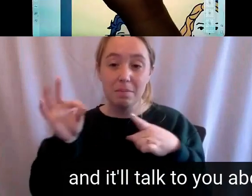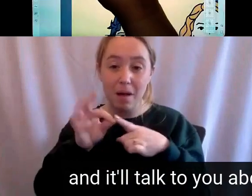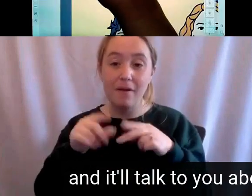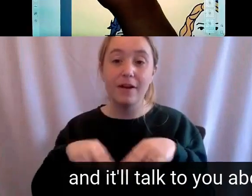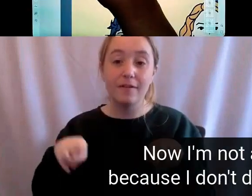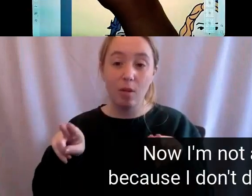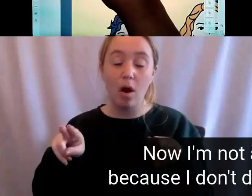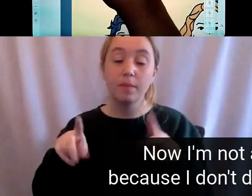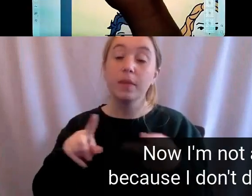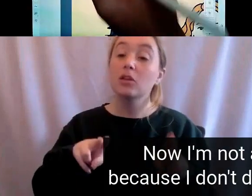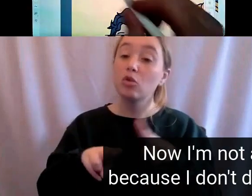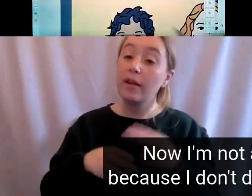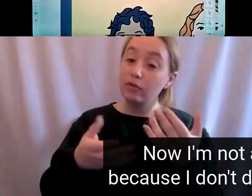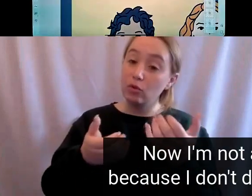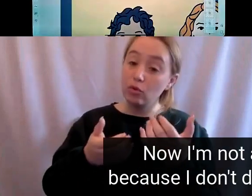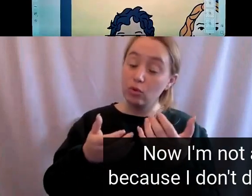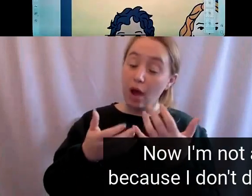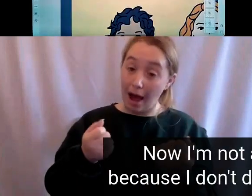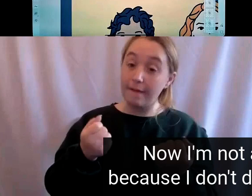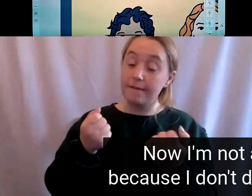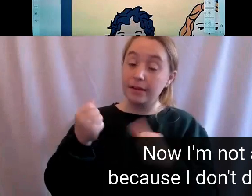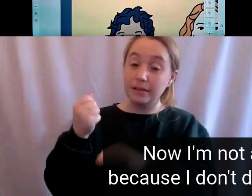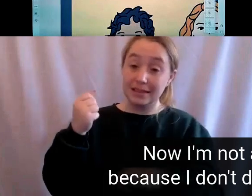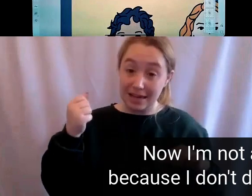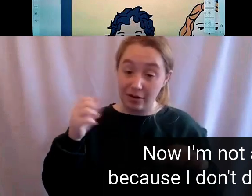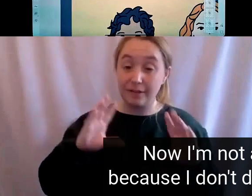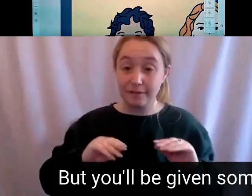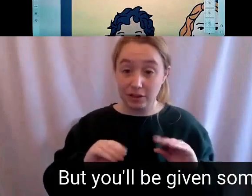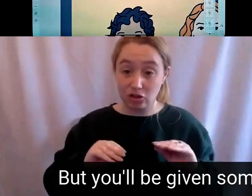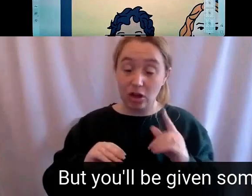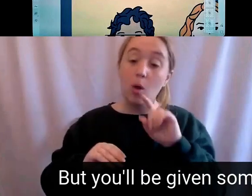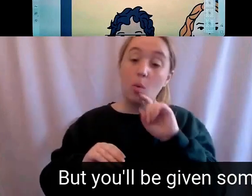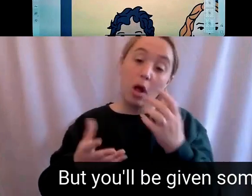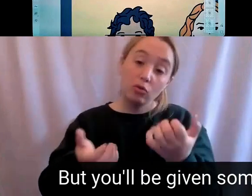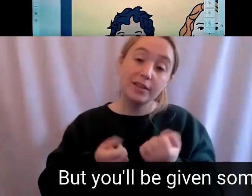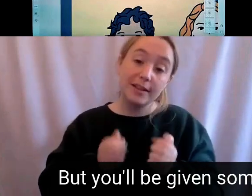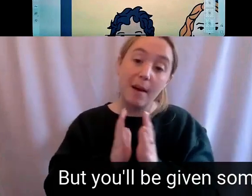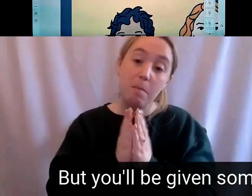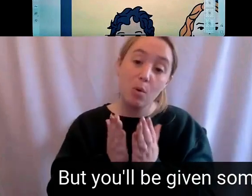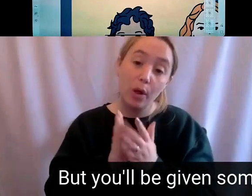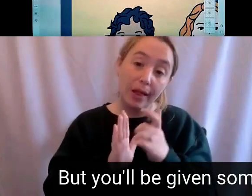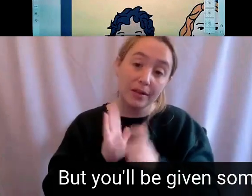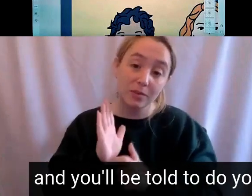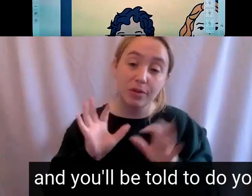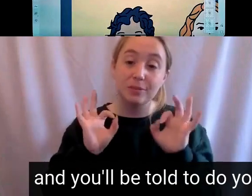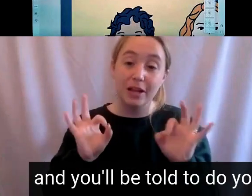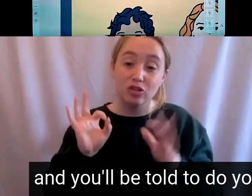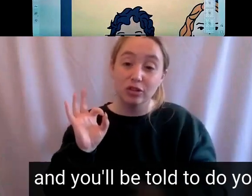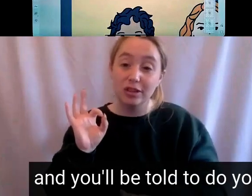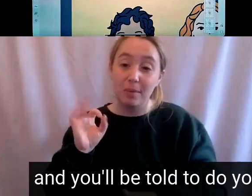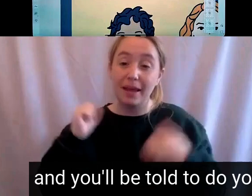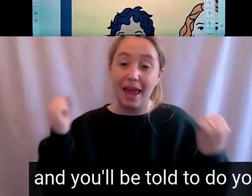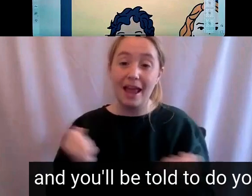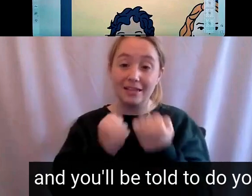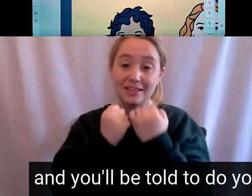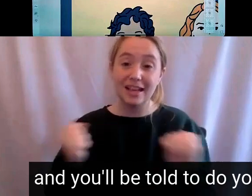tummy exercises. Now, I'm not an expert in these because I don't do any maternity work, but you'll be given some special tummy exercises and you'll be told to